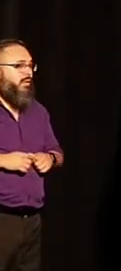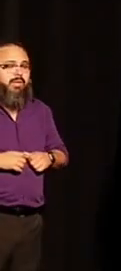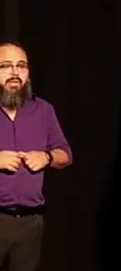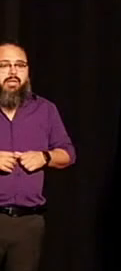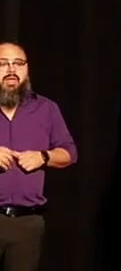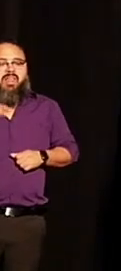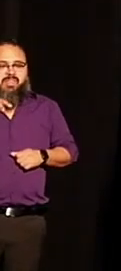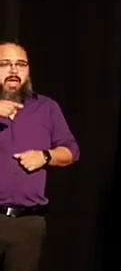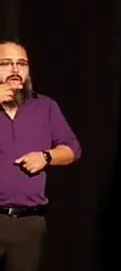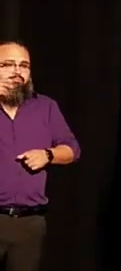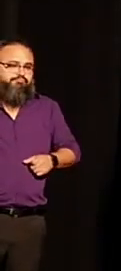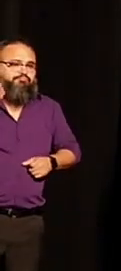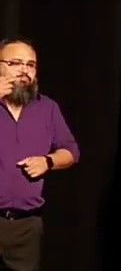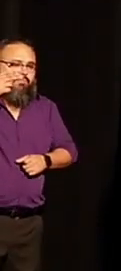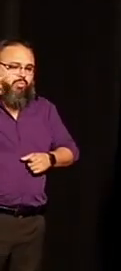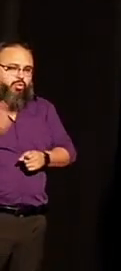regularly used